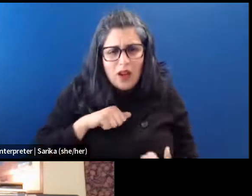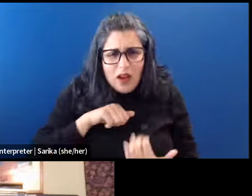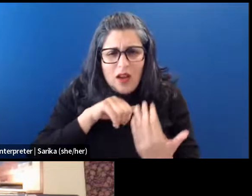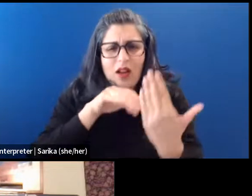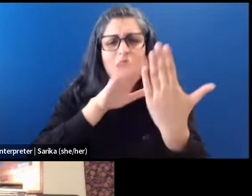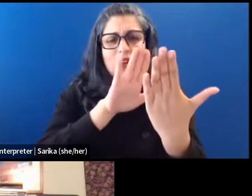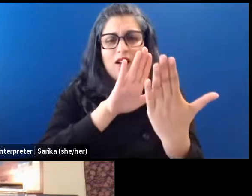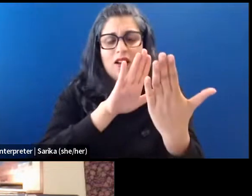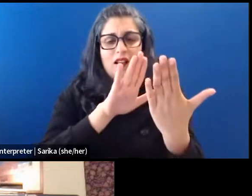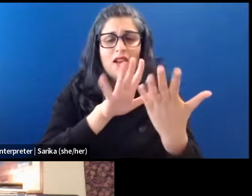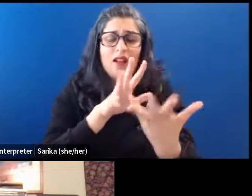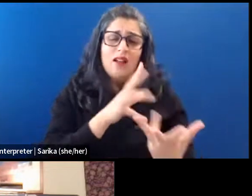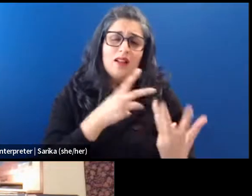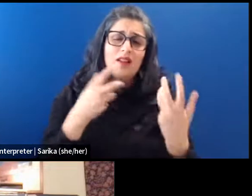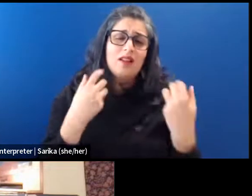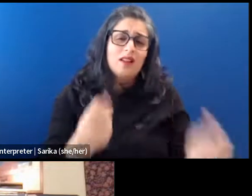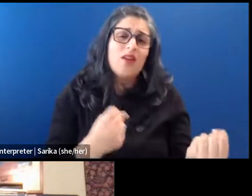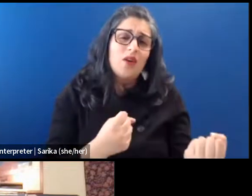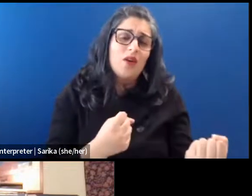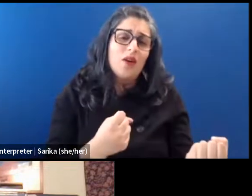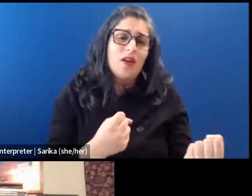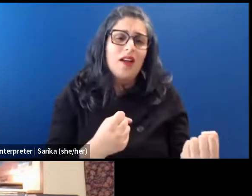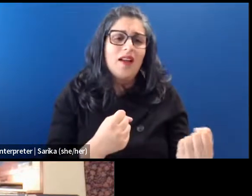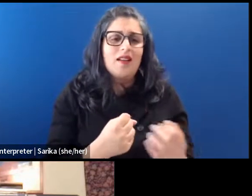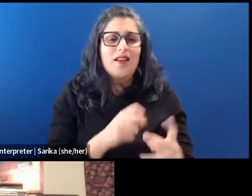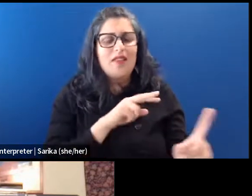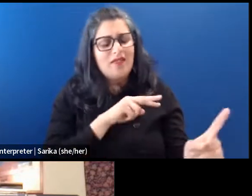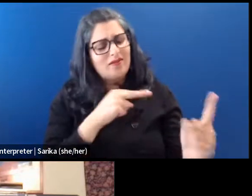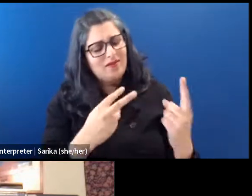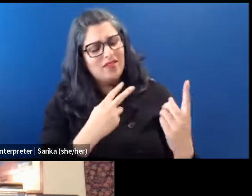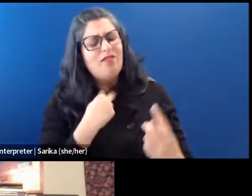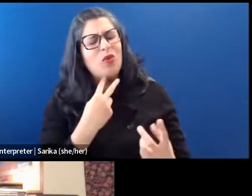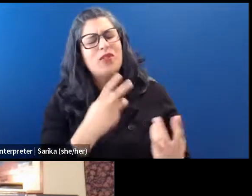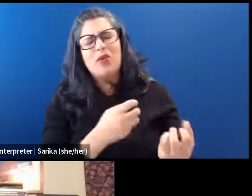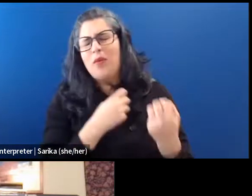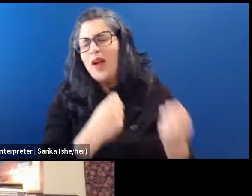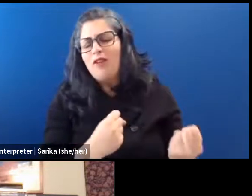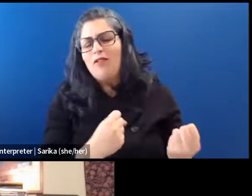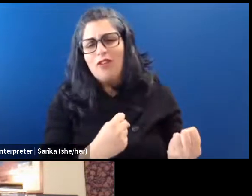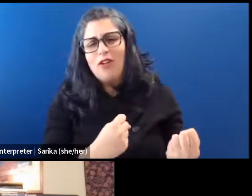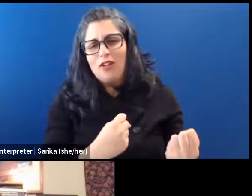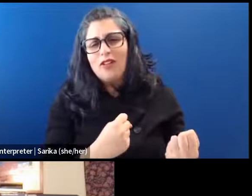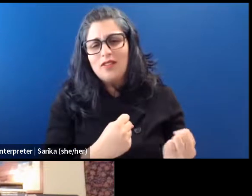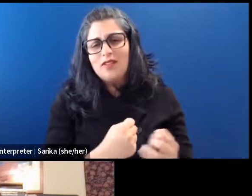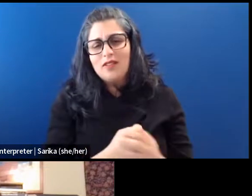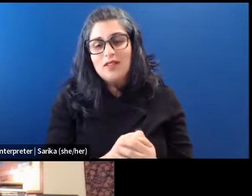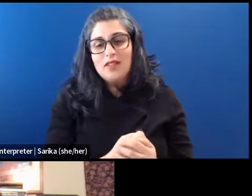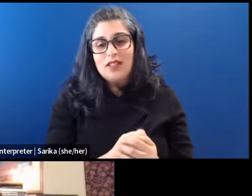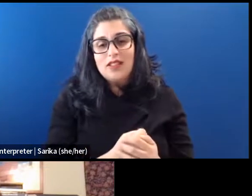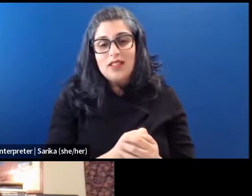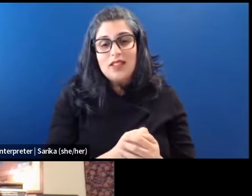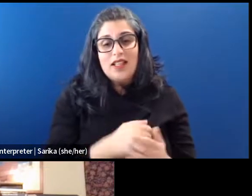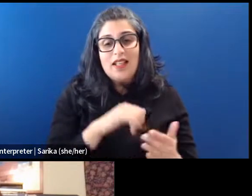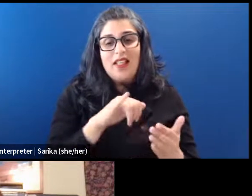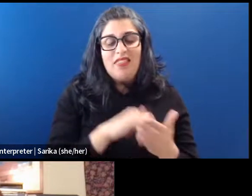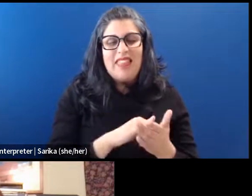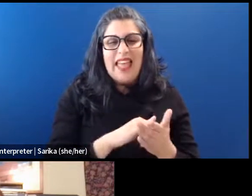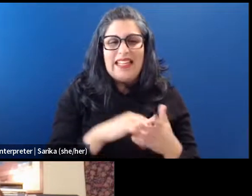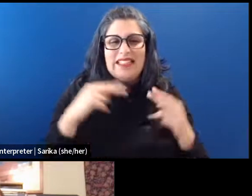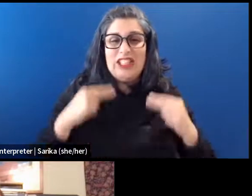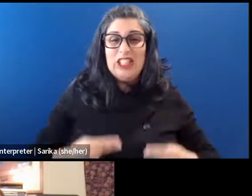these voices are so incredibly powerful. Yeah. And so, yeah. Right, that